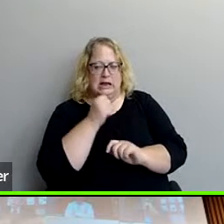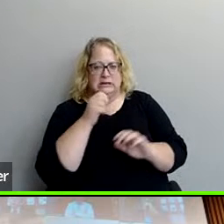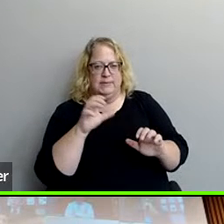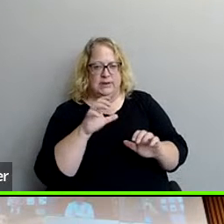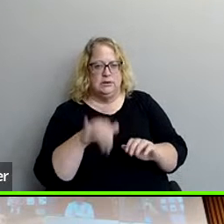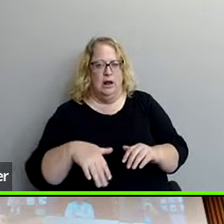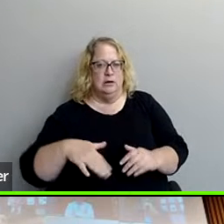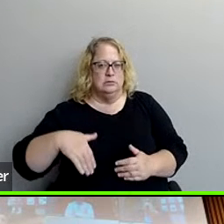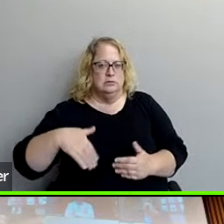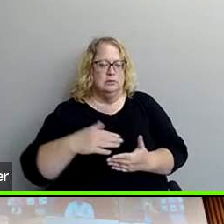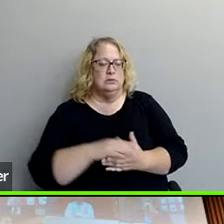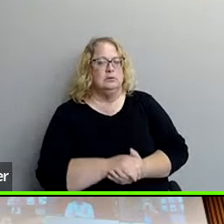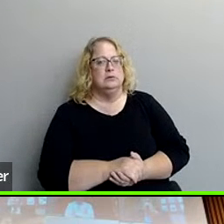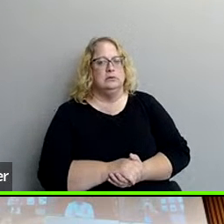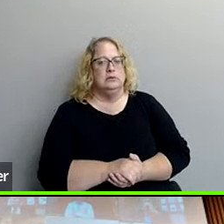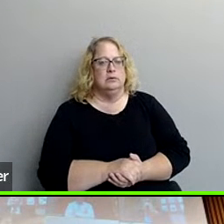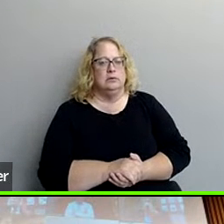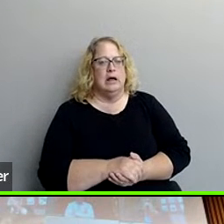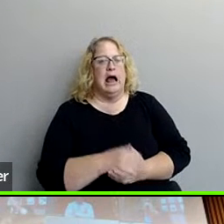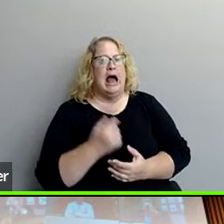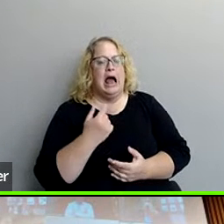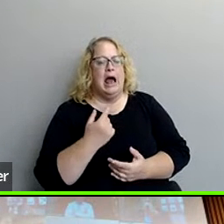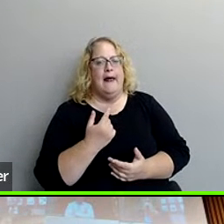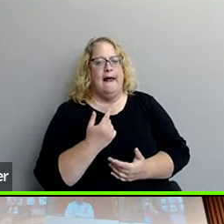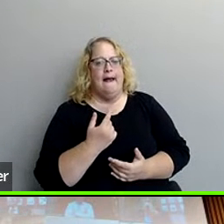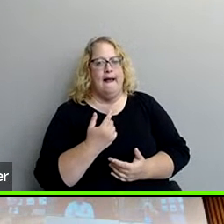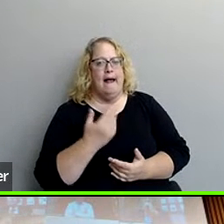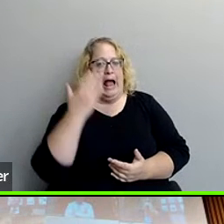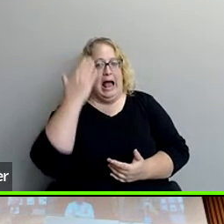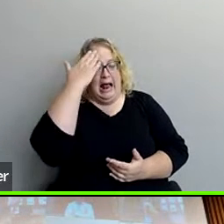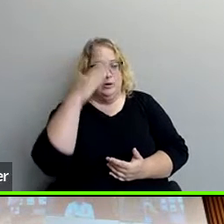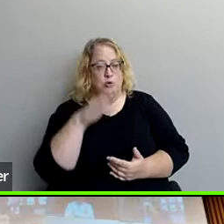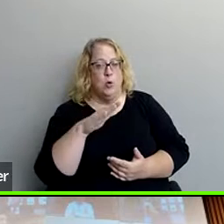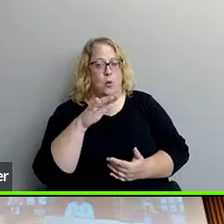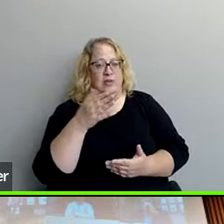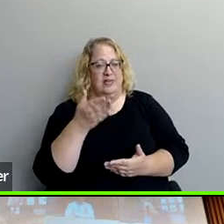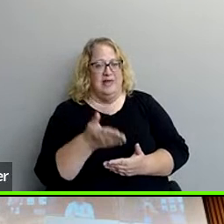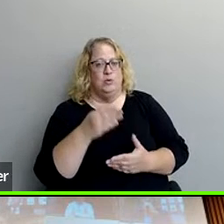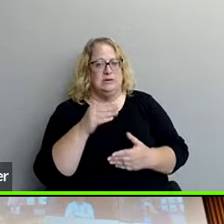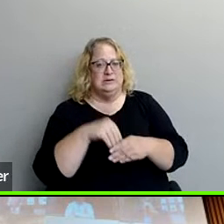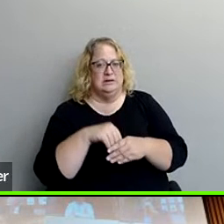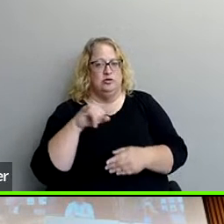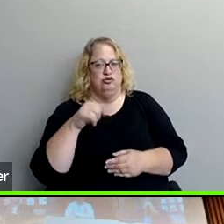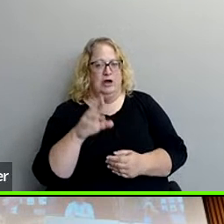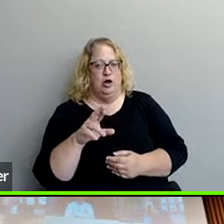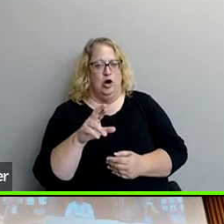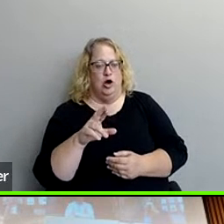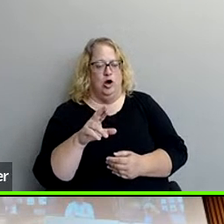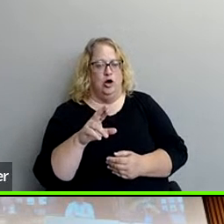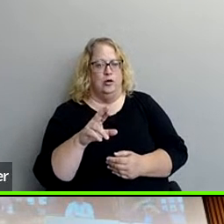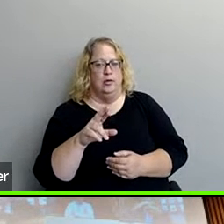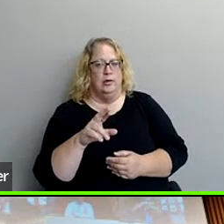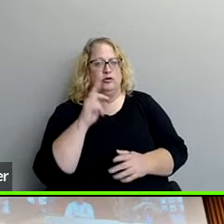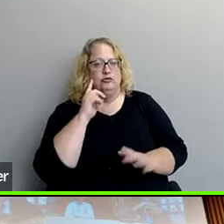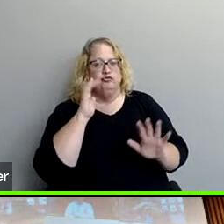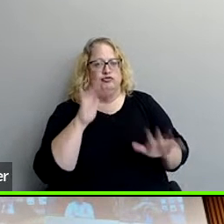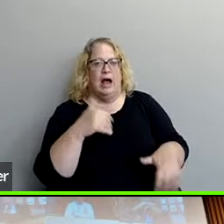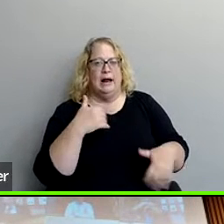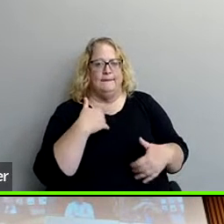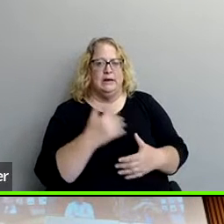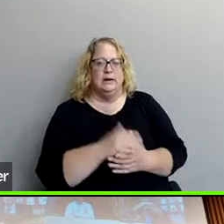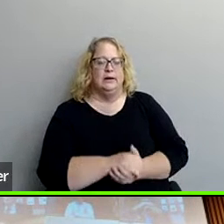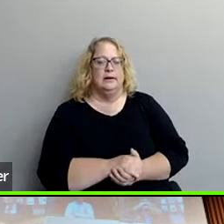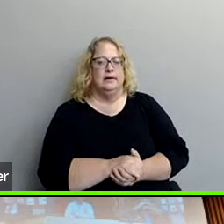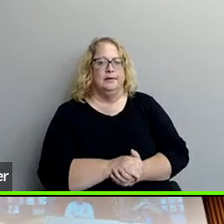done yet. I just was, I did not know this was in the JR. That one shocked me